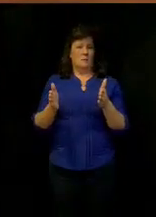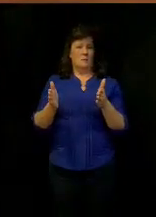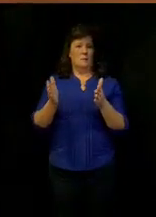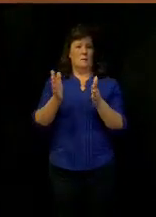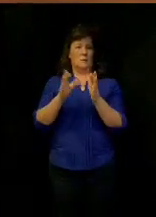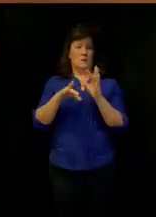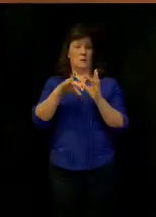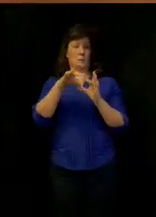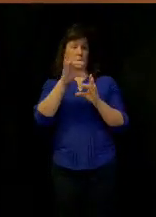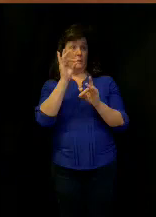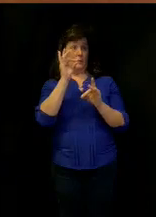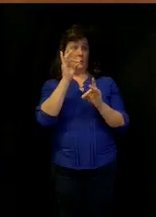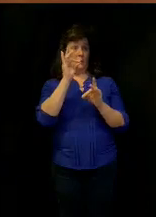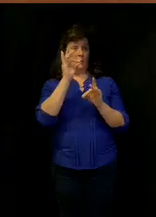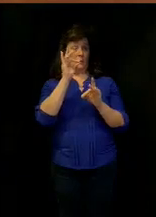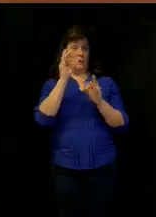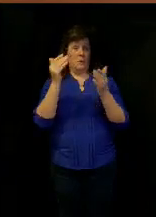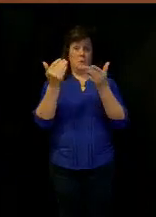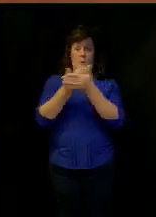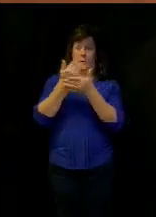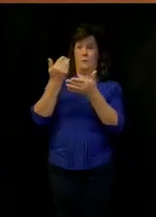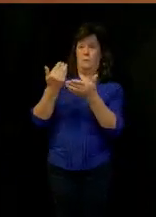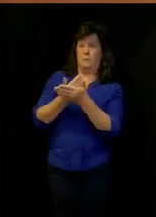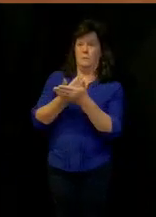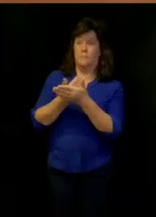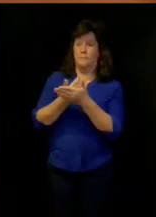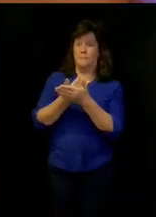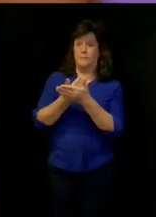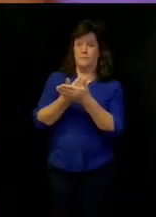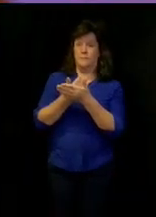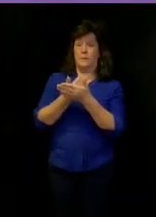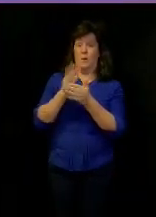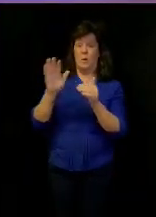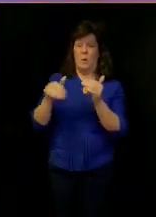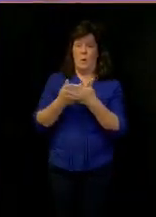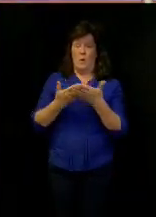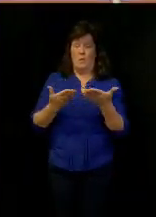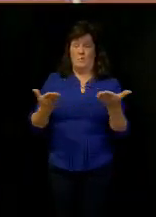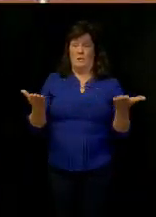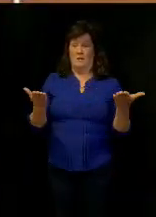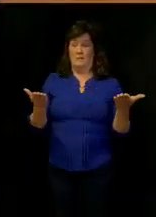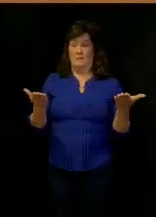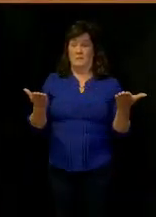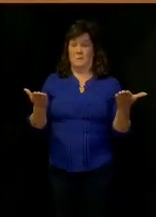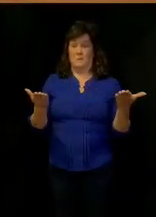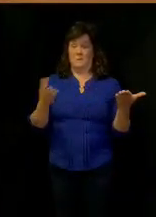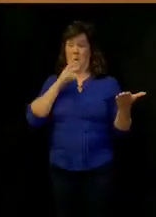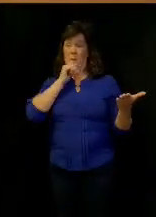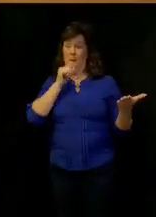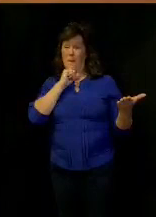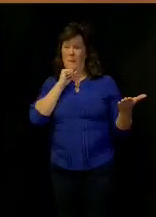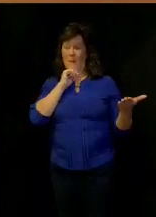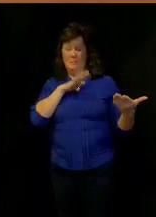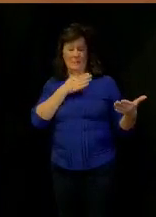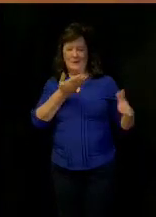Spirit, new. Old things have passed away and all things become new.